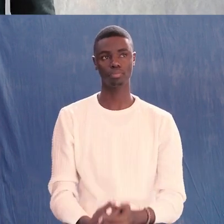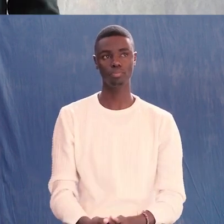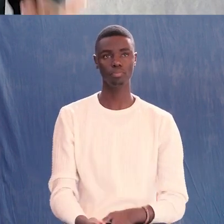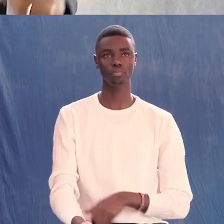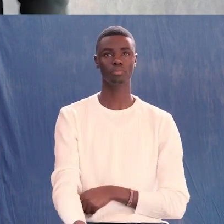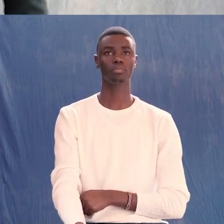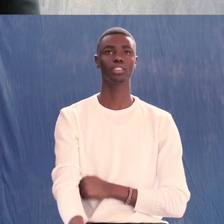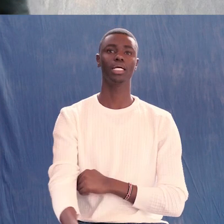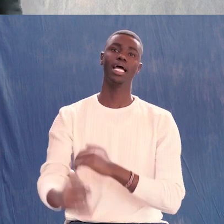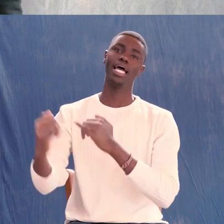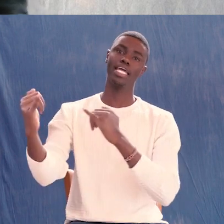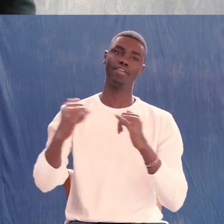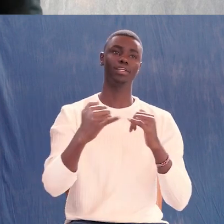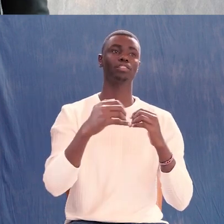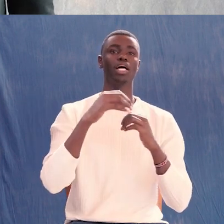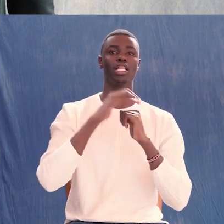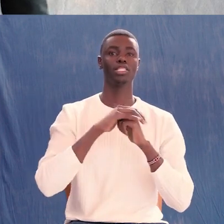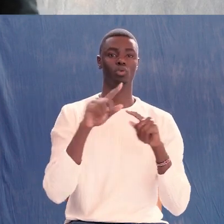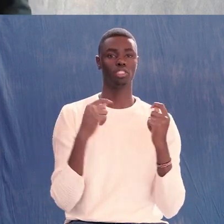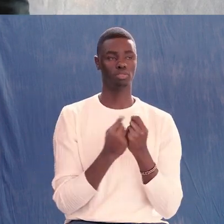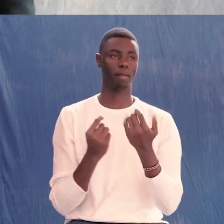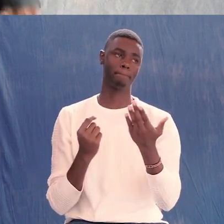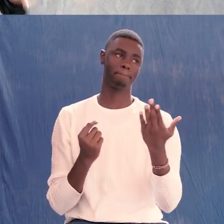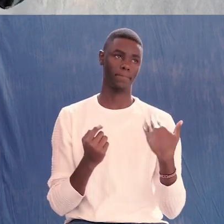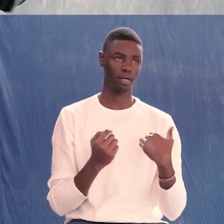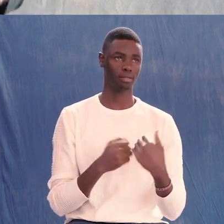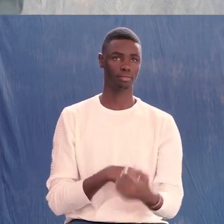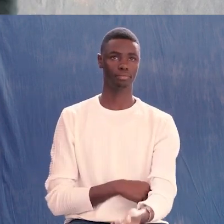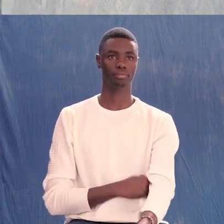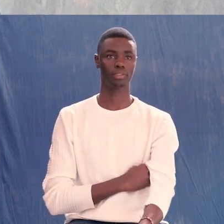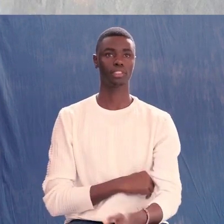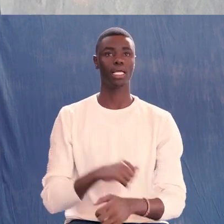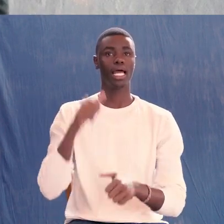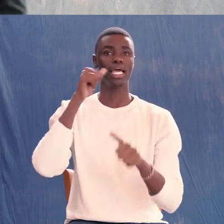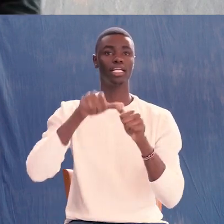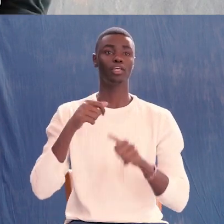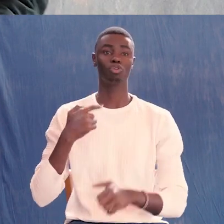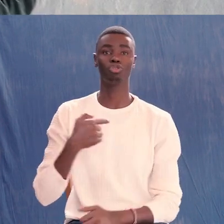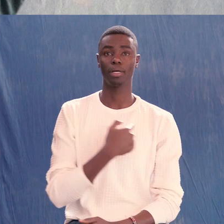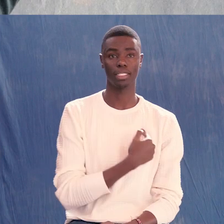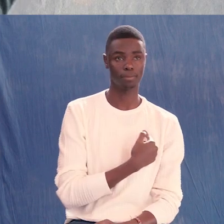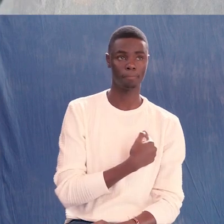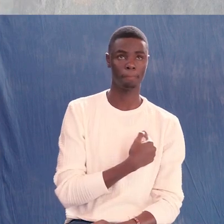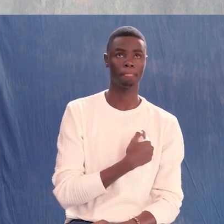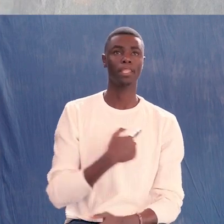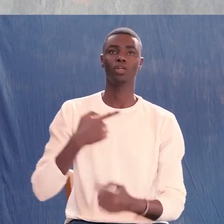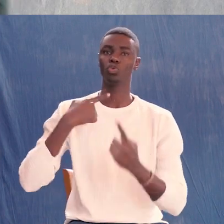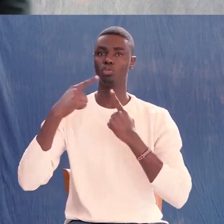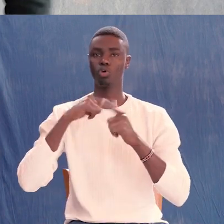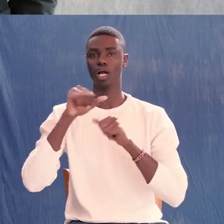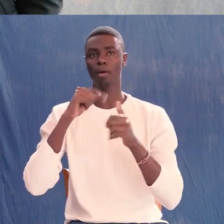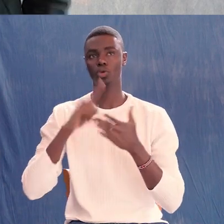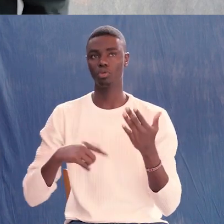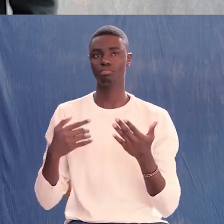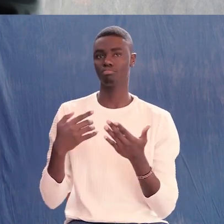Just invite the band to come back up. Just to remind us what we've been talking about over the